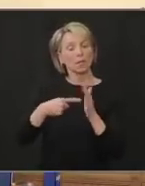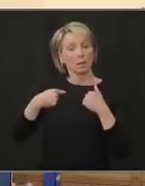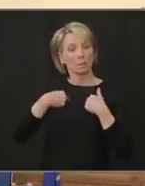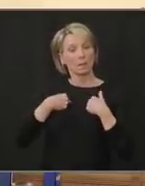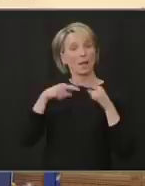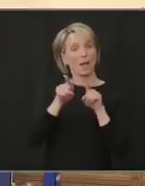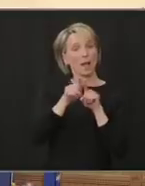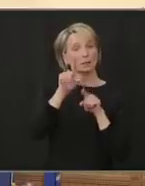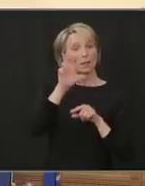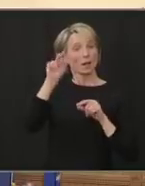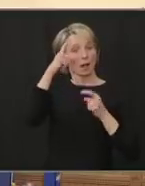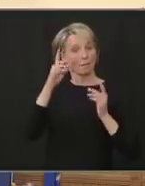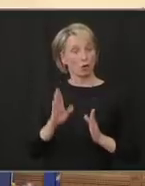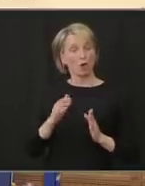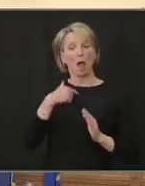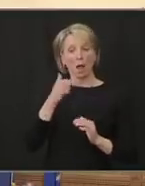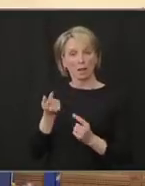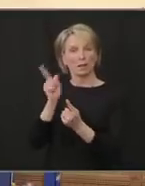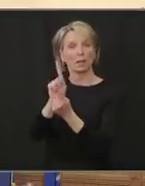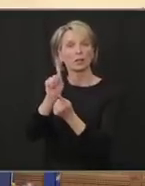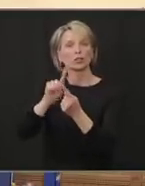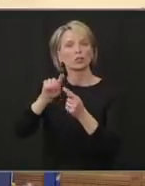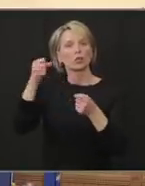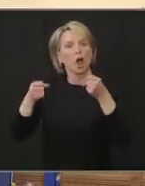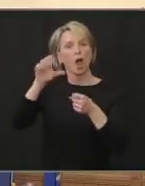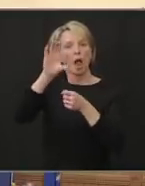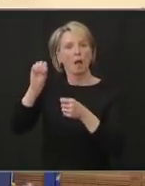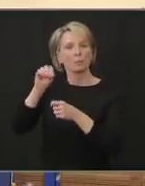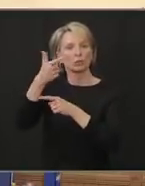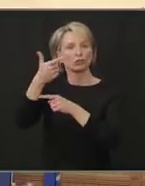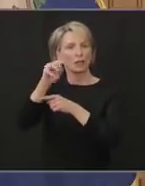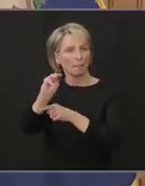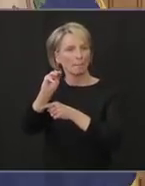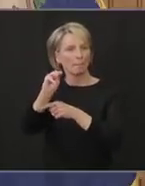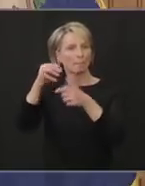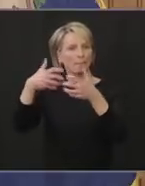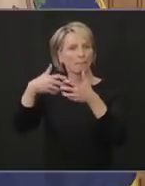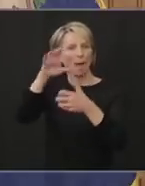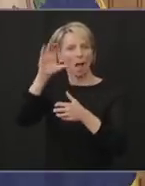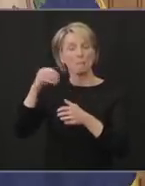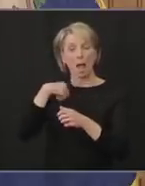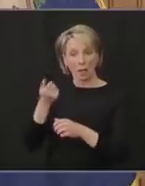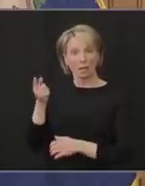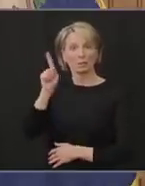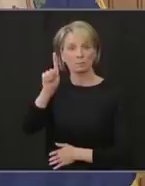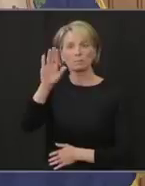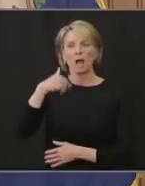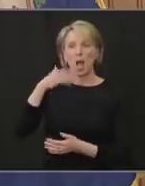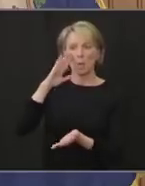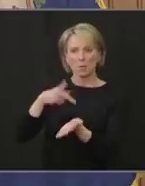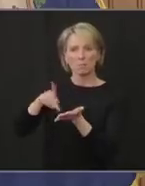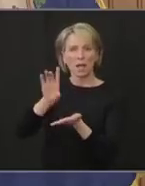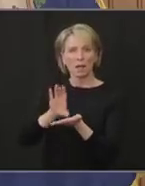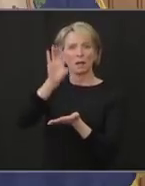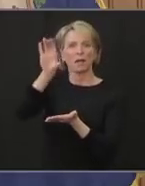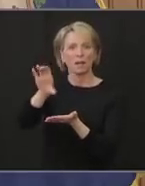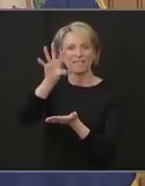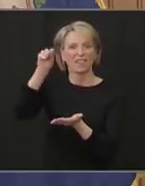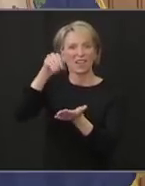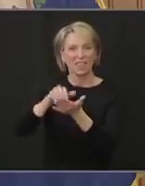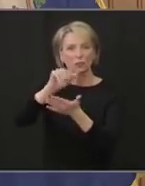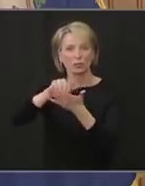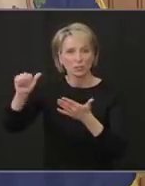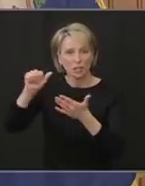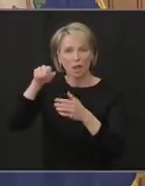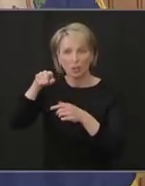and say, I will pay you up front for 50,000 ventilators right now. Or the federal government could go to General Motors and say, I will